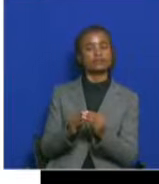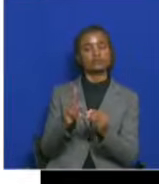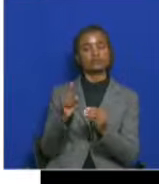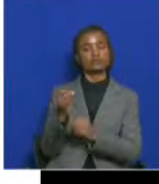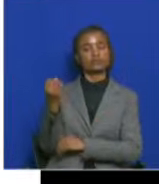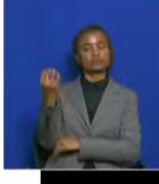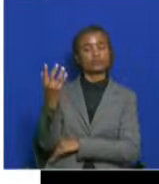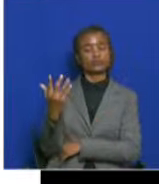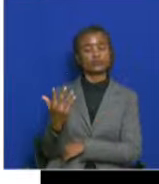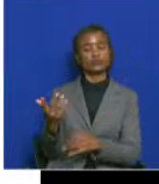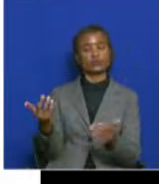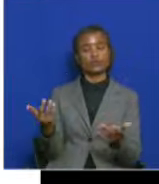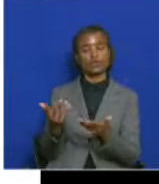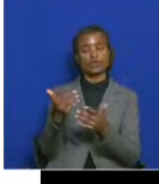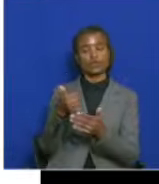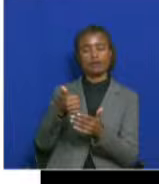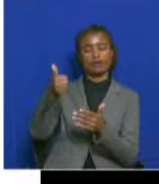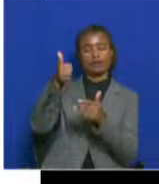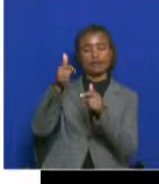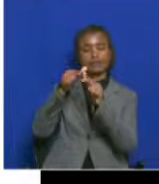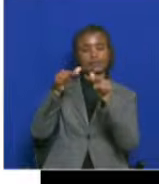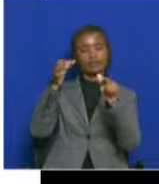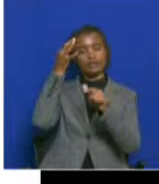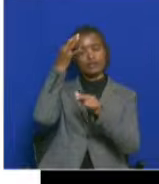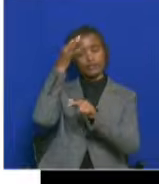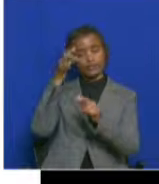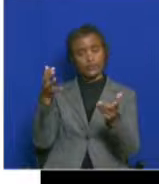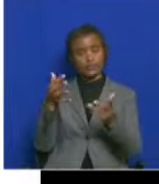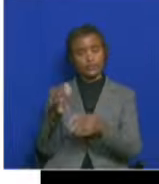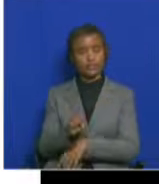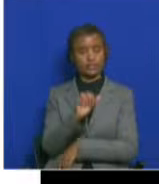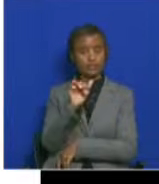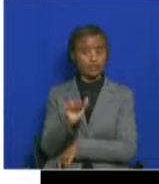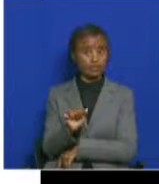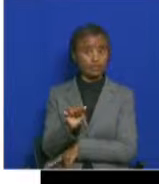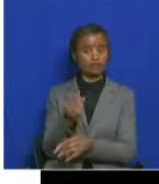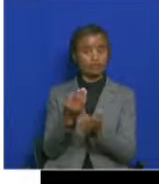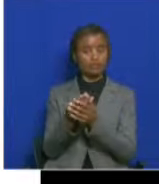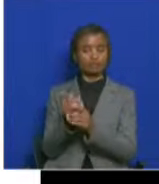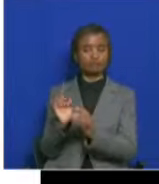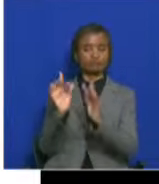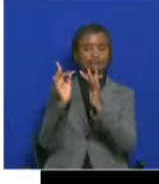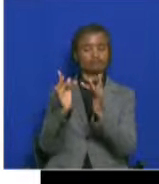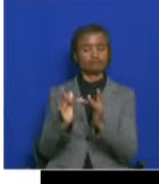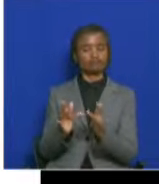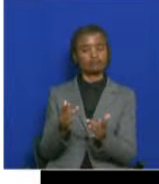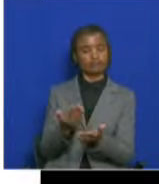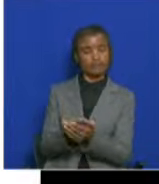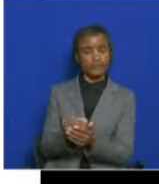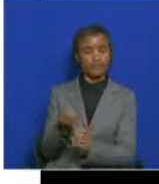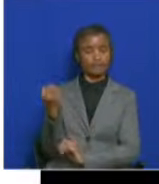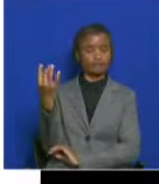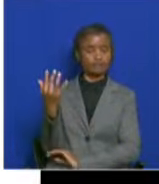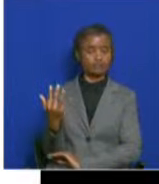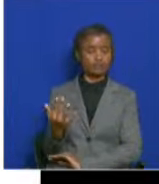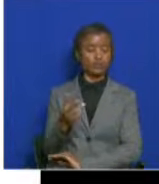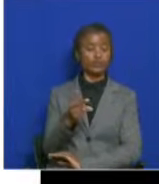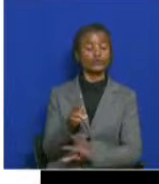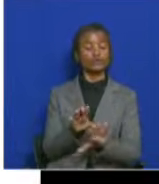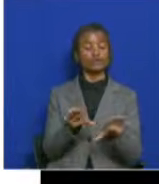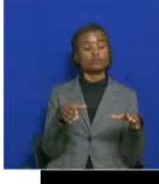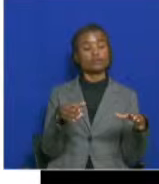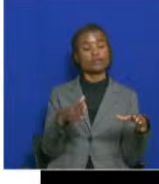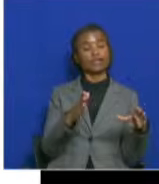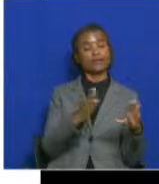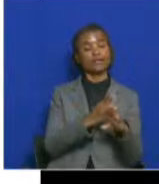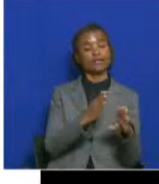of South Africa, as well as SMARDA's business associates in the private sector, to ensure full implementation